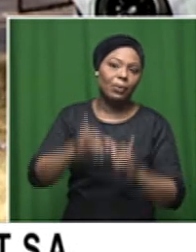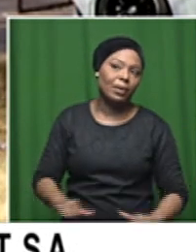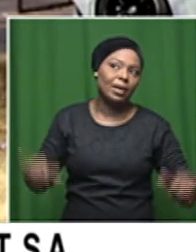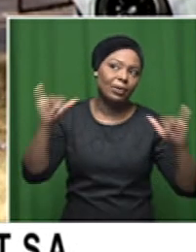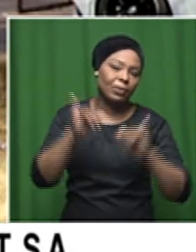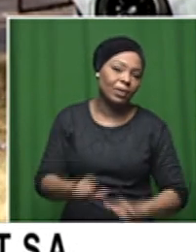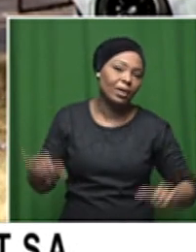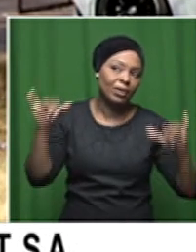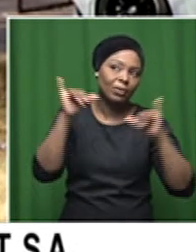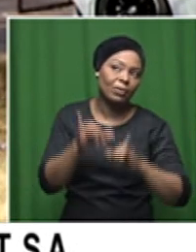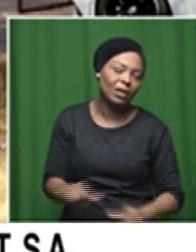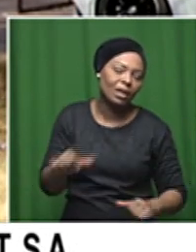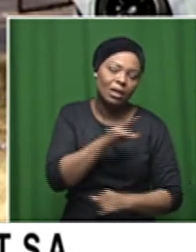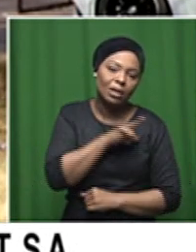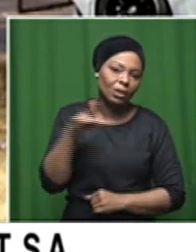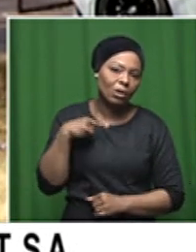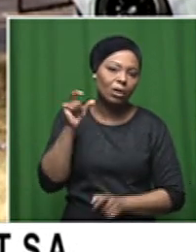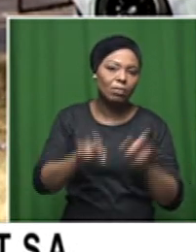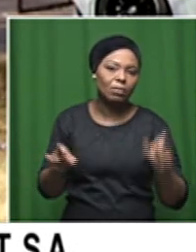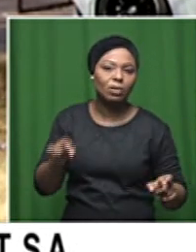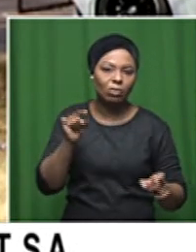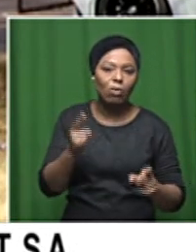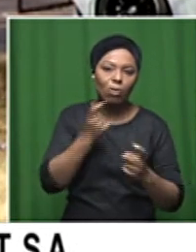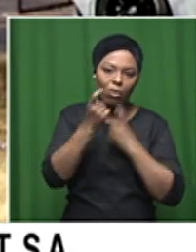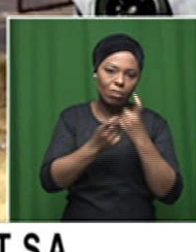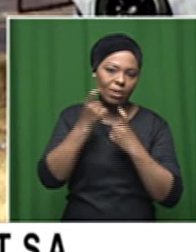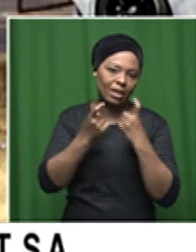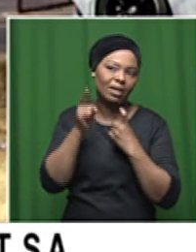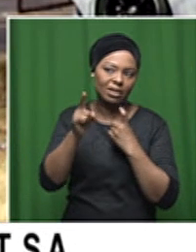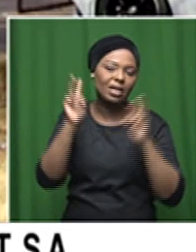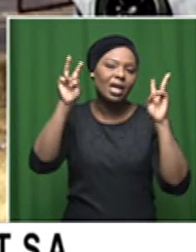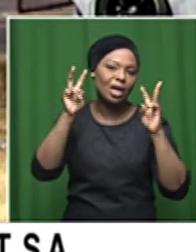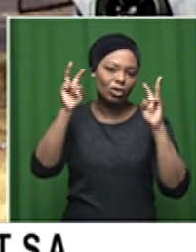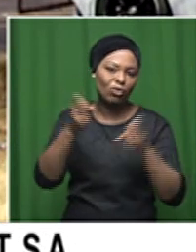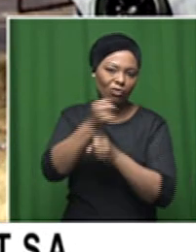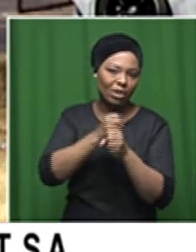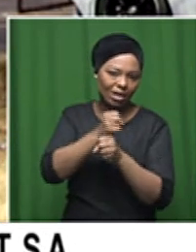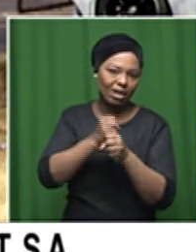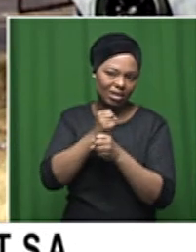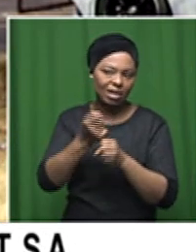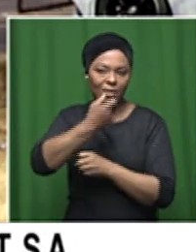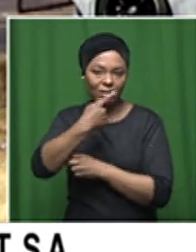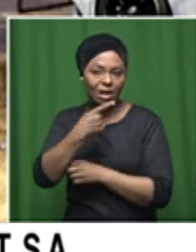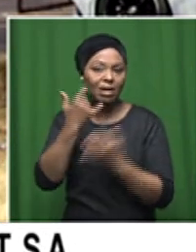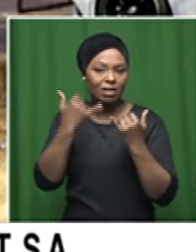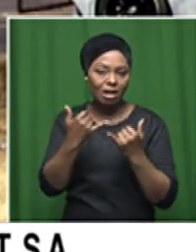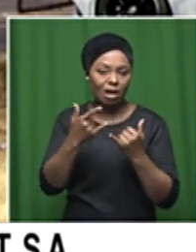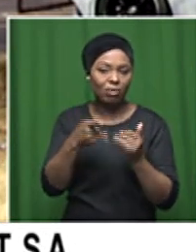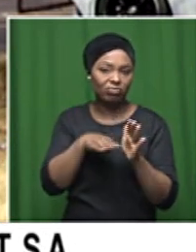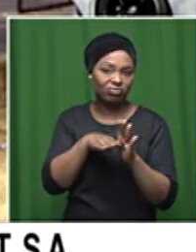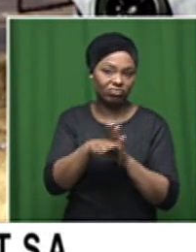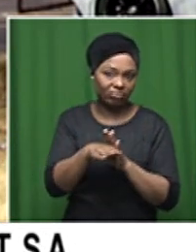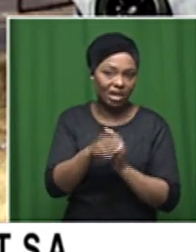waiting period that the patients often complain about at healthcare facilities has actually seen a slight improvement this